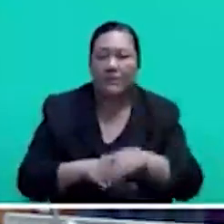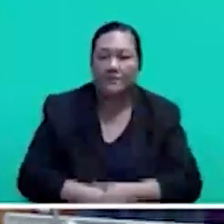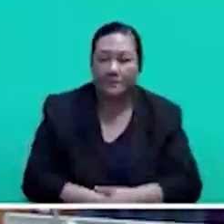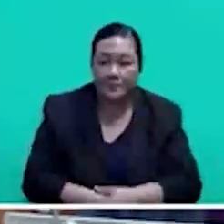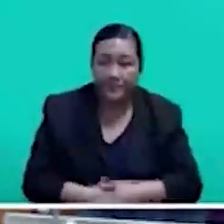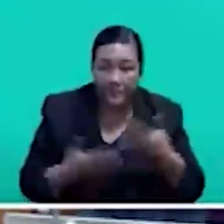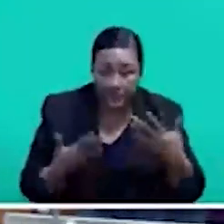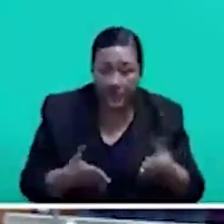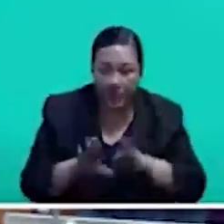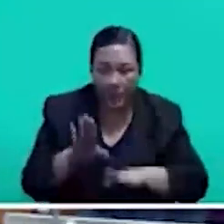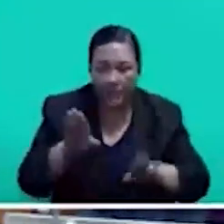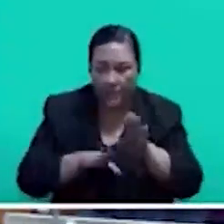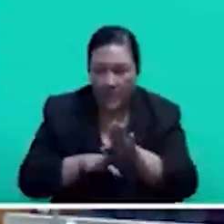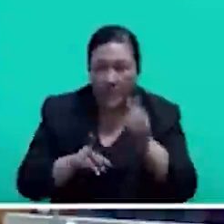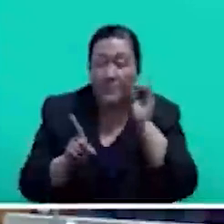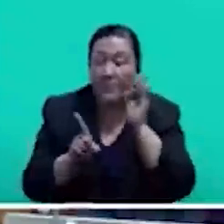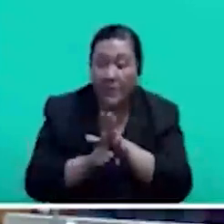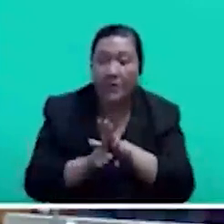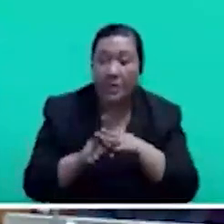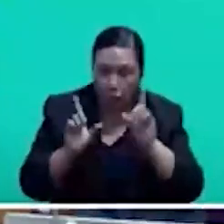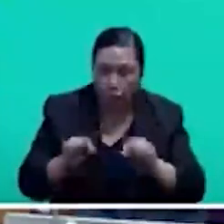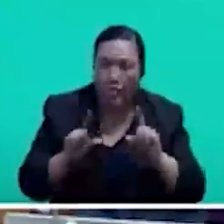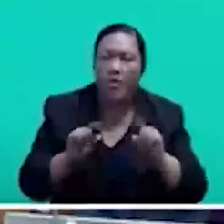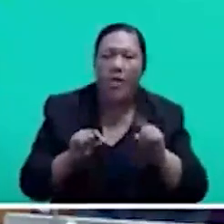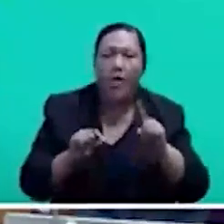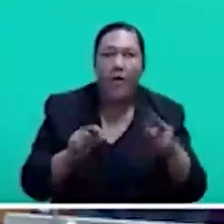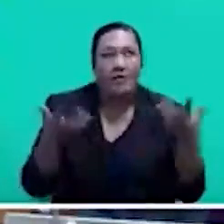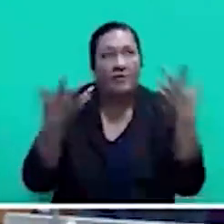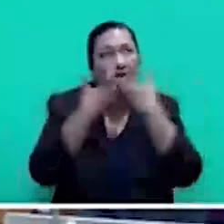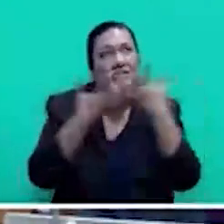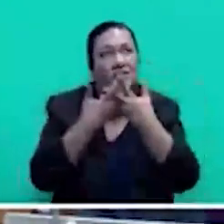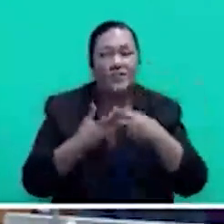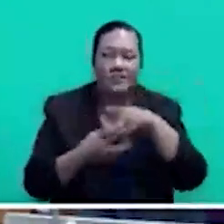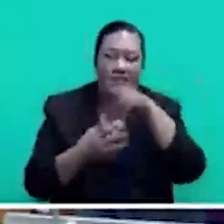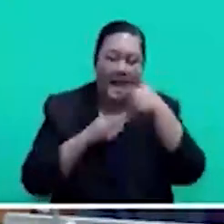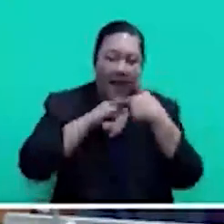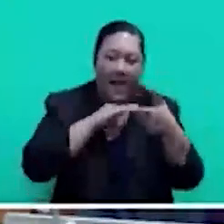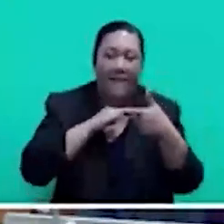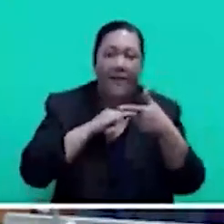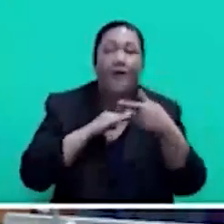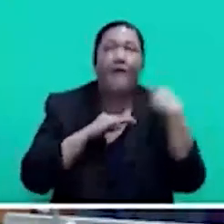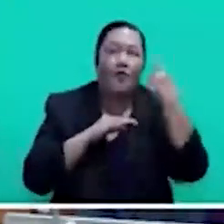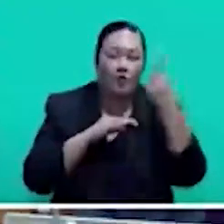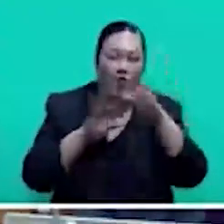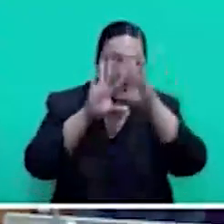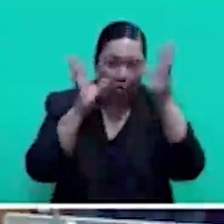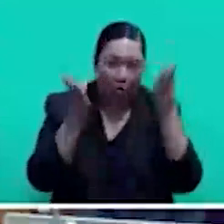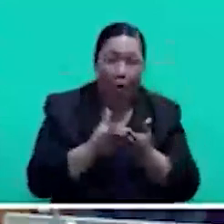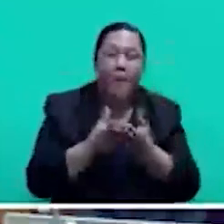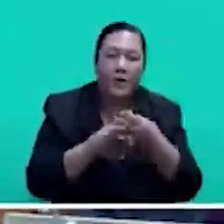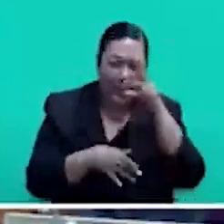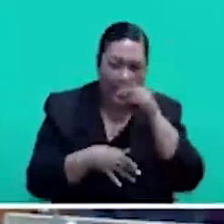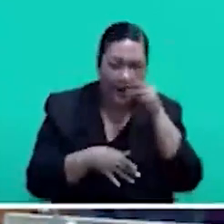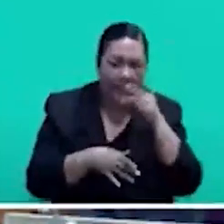significant steps to align ourselves with the global standards and bolster the confidence of international travelers. The allocation